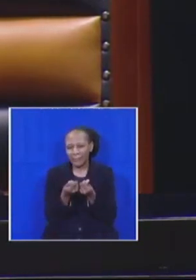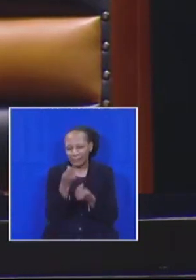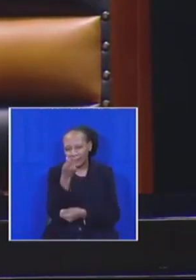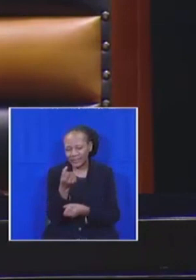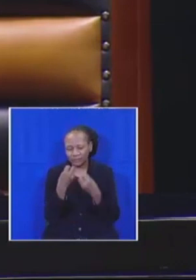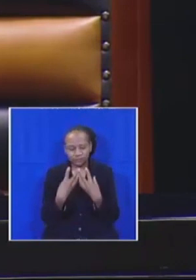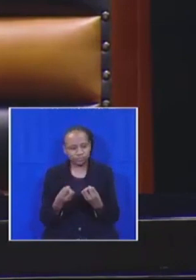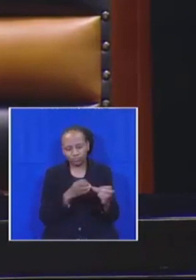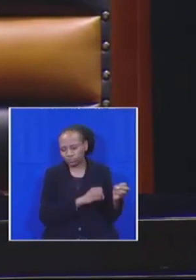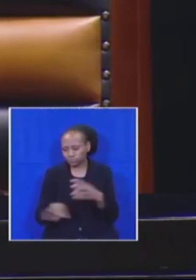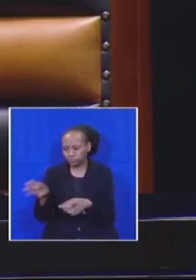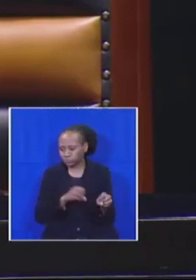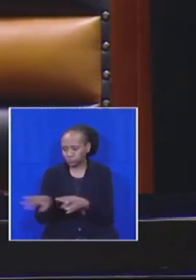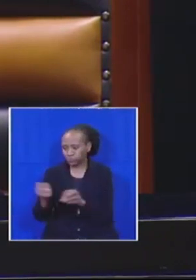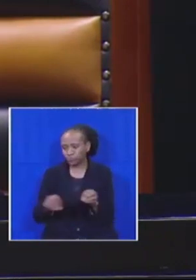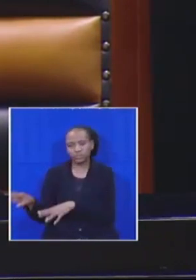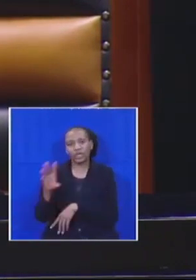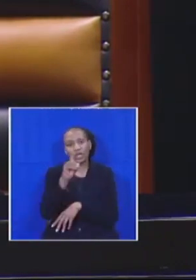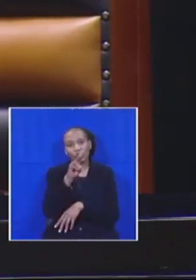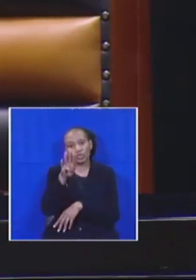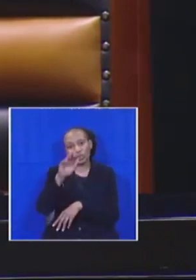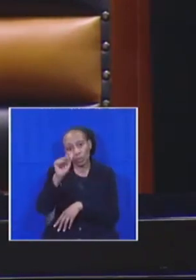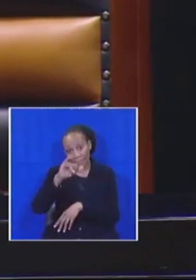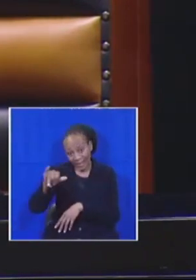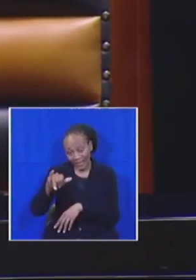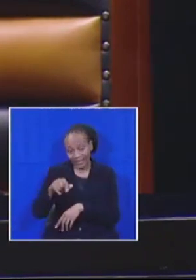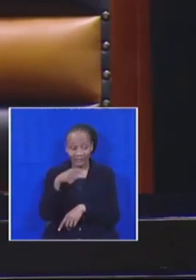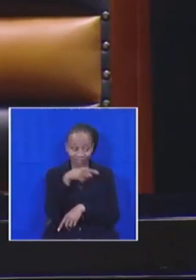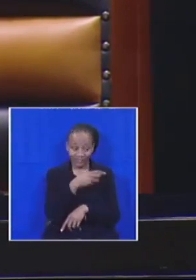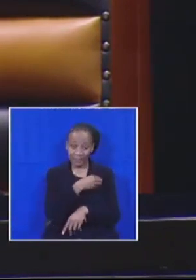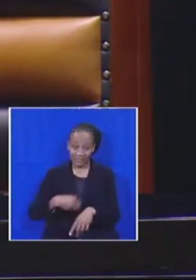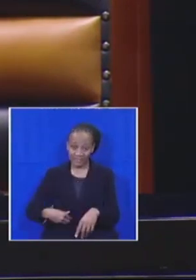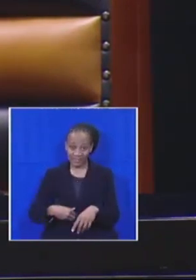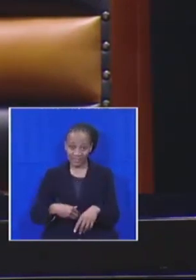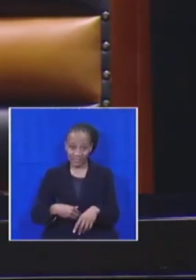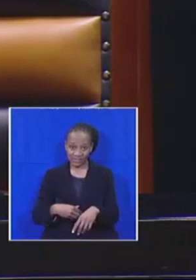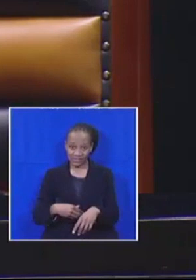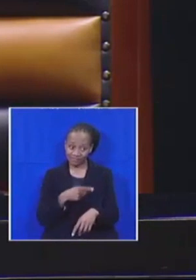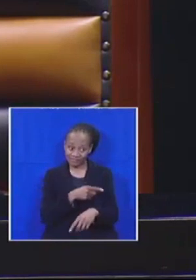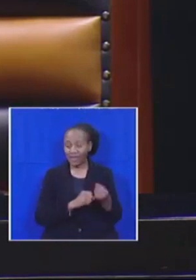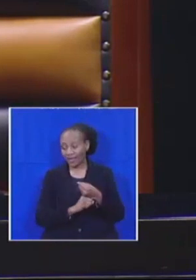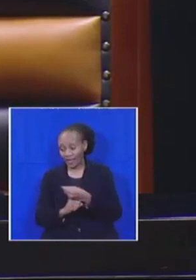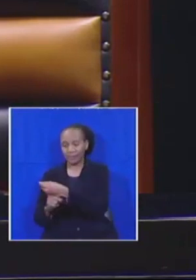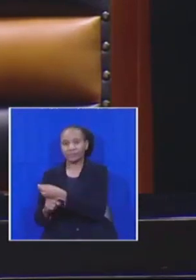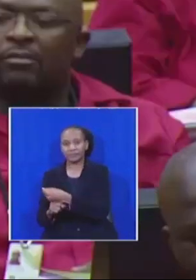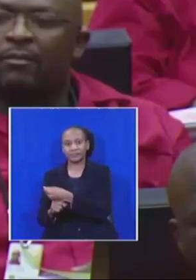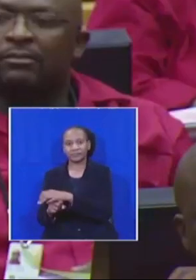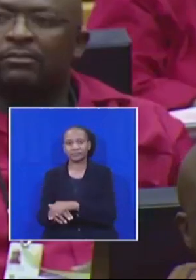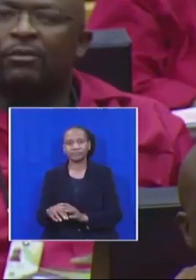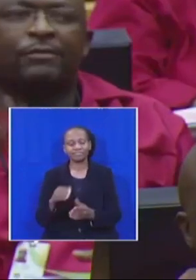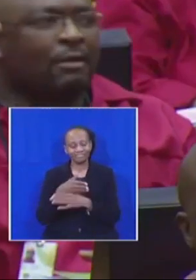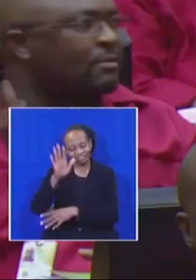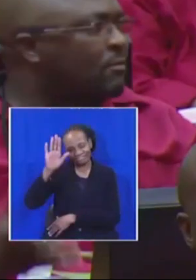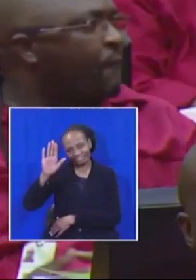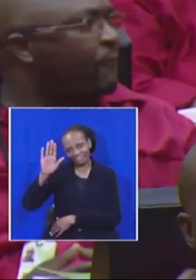Dubai with an assistant of Mr. Jacob Zuma illegally. These are people who must be arrested. On a point of the order, state Chair. must